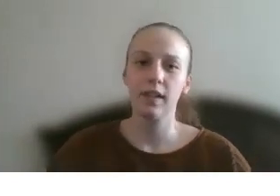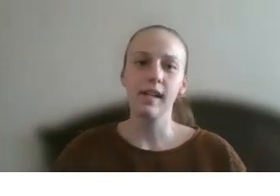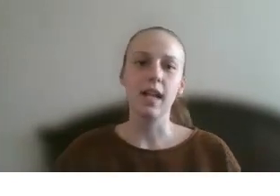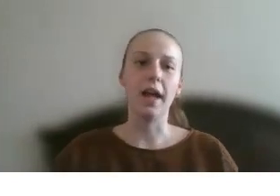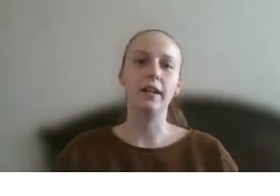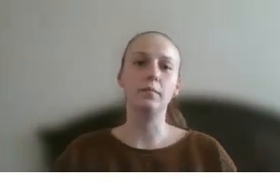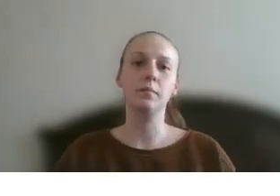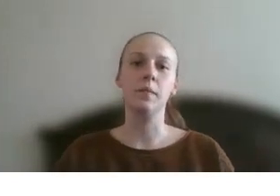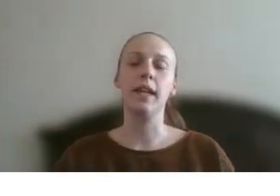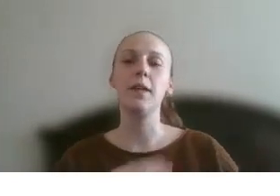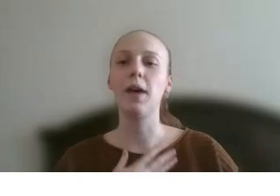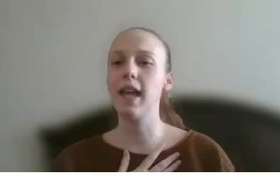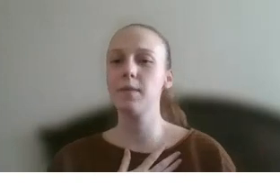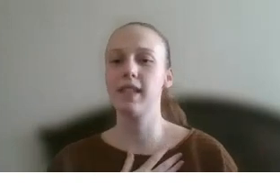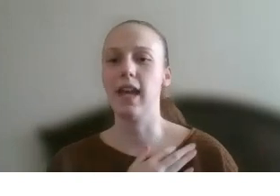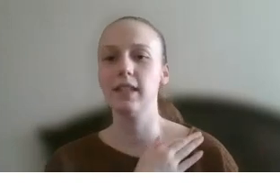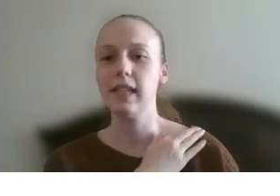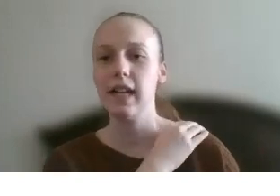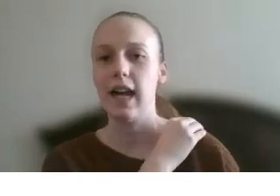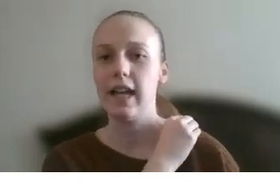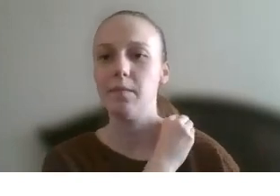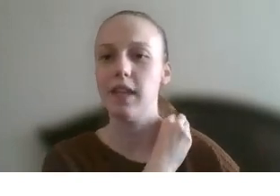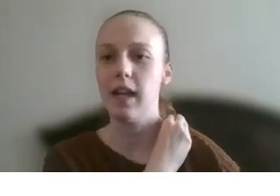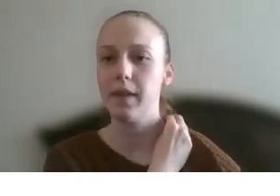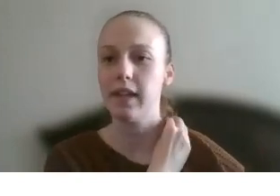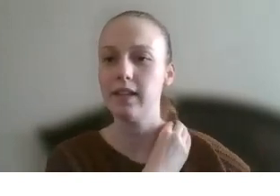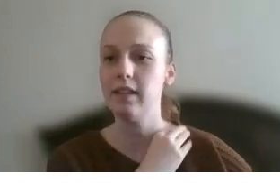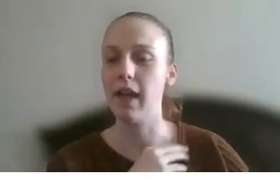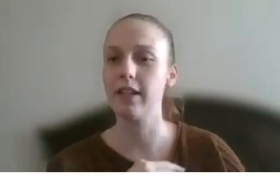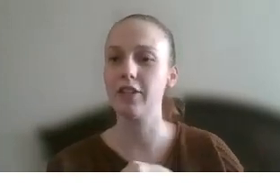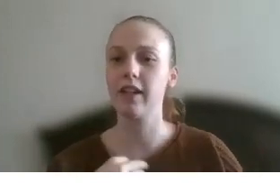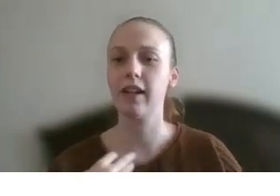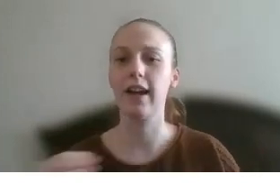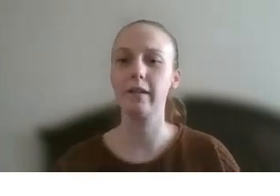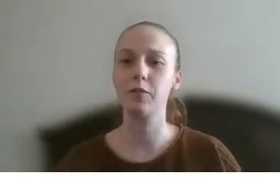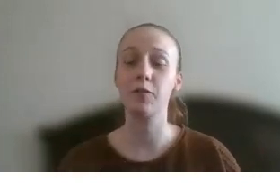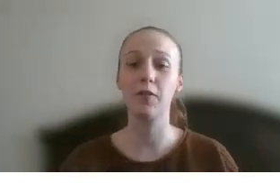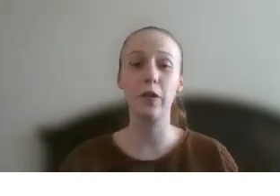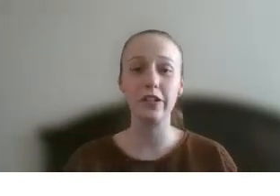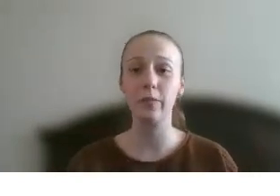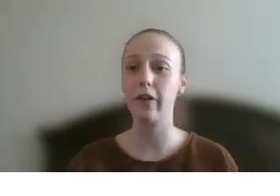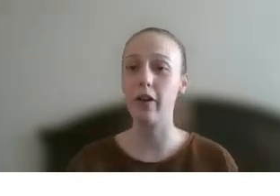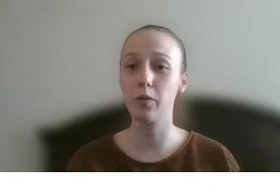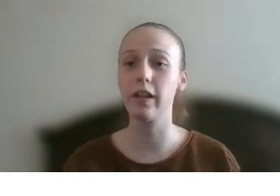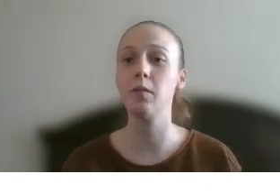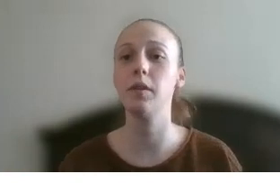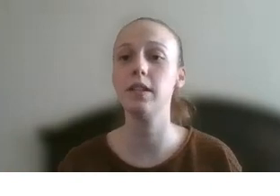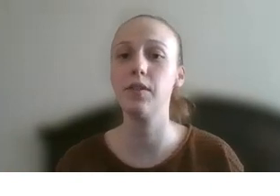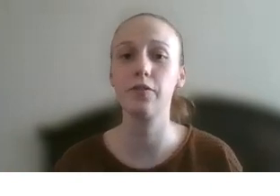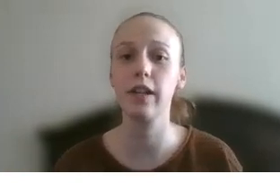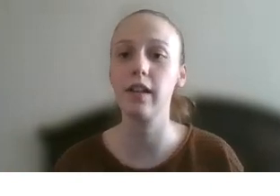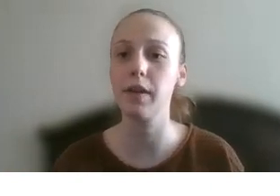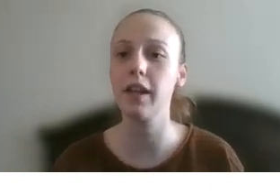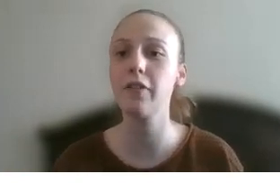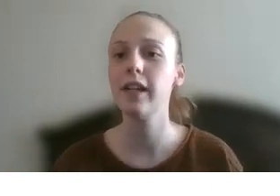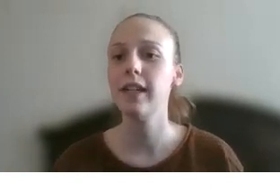well. Again, my name is Annaleah. I am the Upkid manager. So if you have questions about onboarding, please